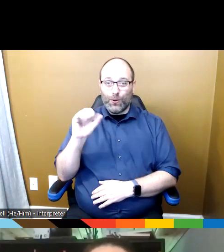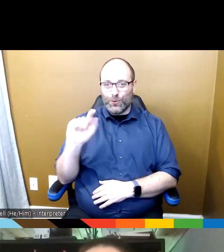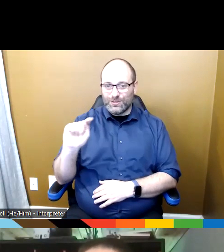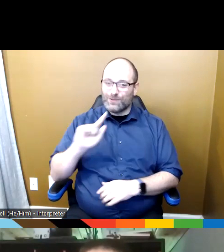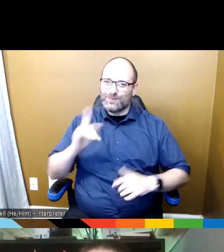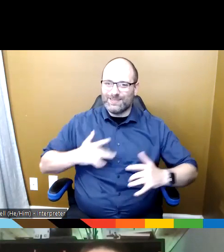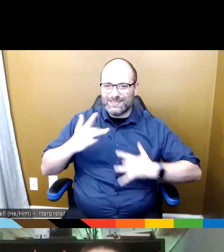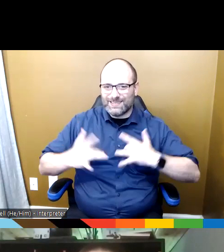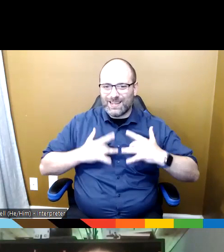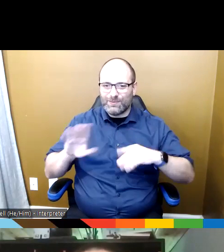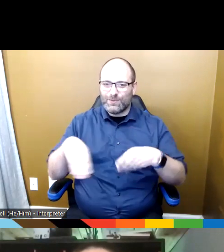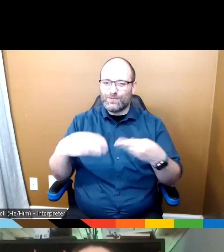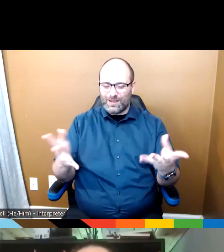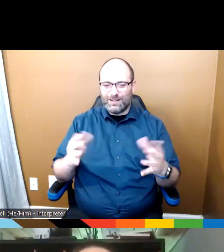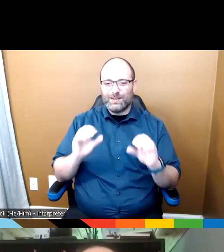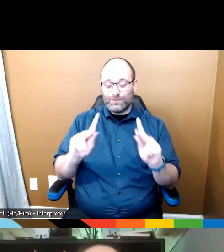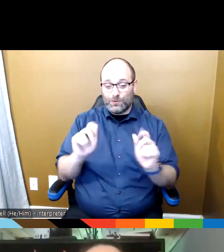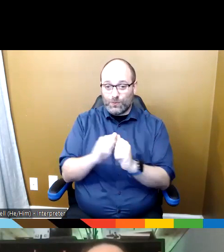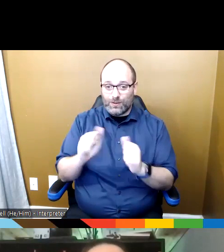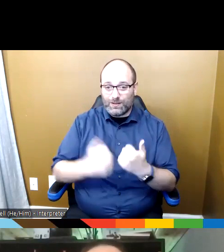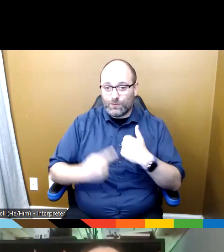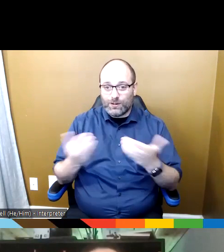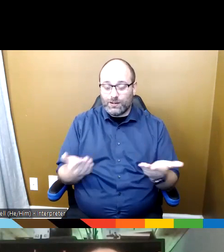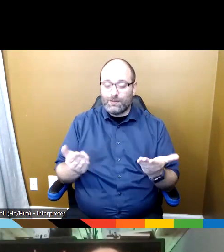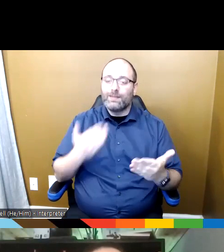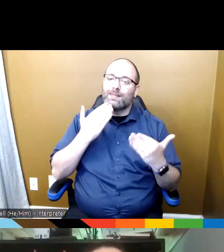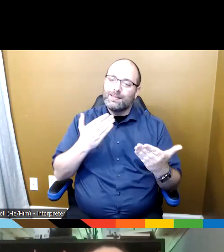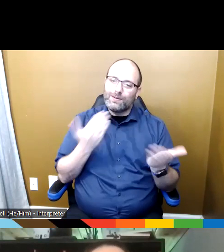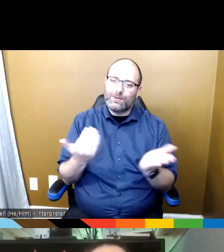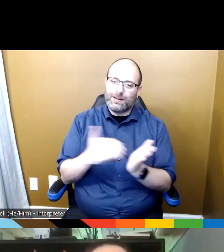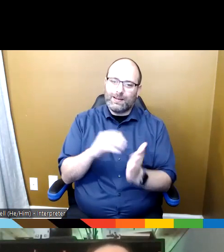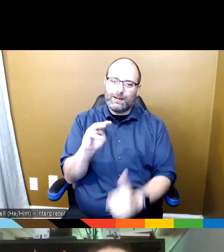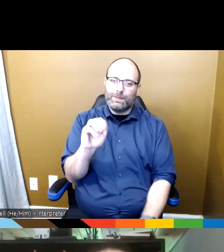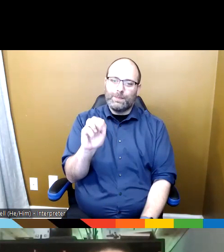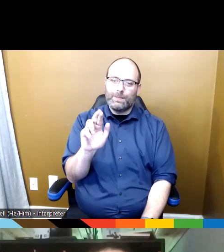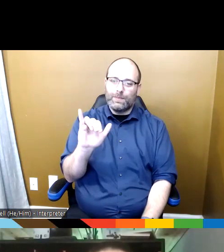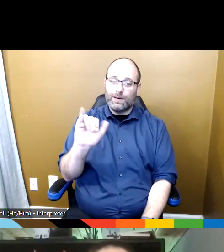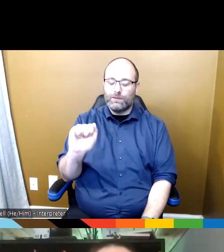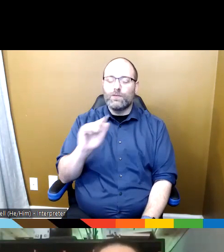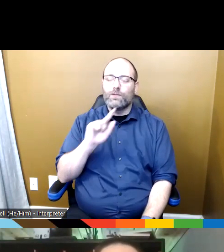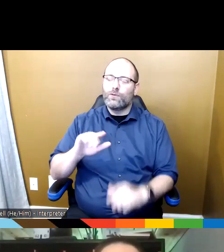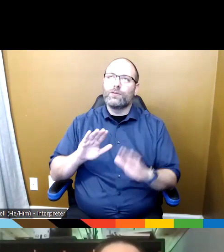this opportunity with all of you. And thank you again, Maria, for those kind